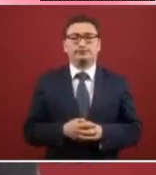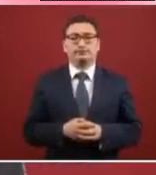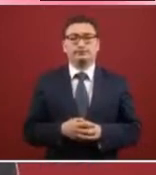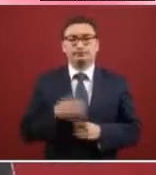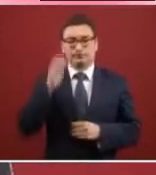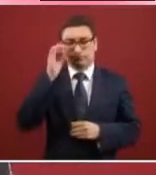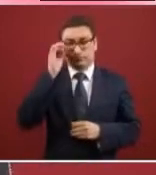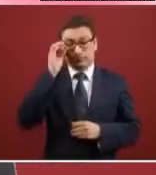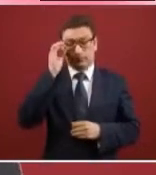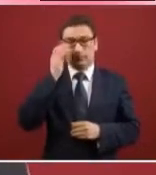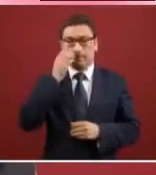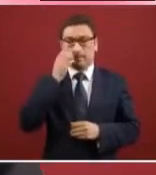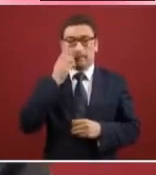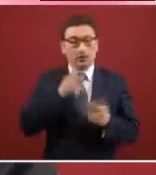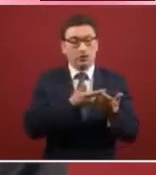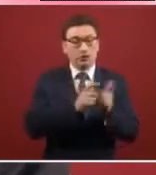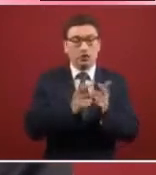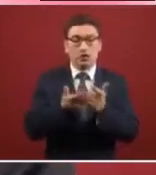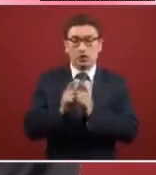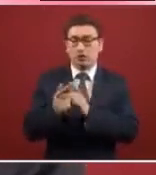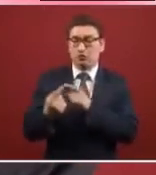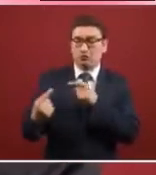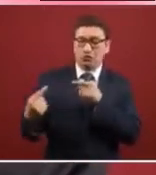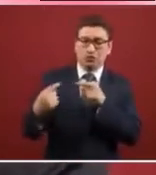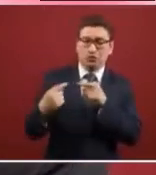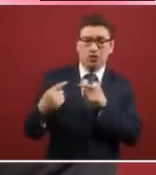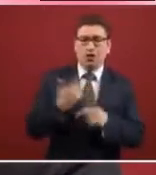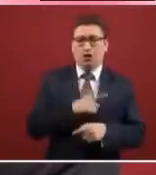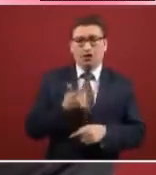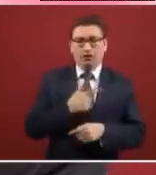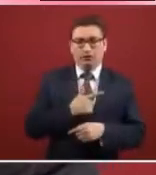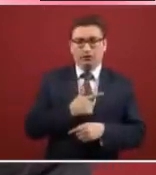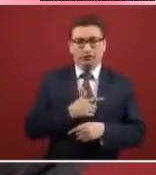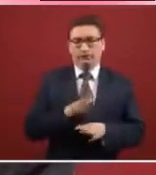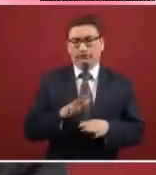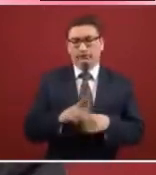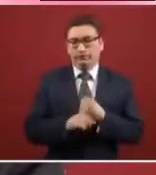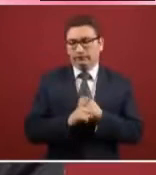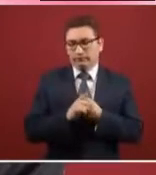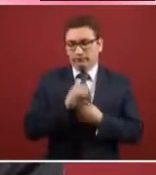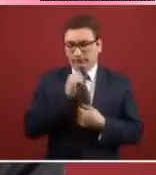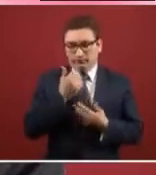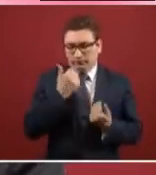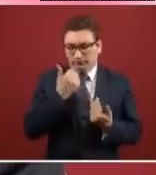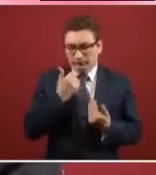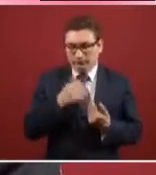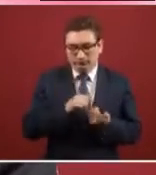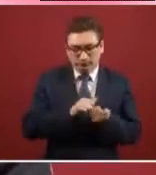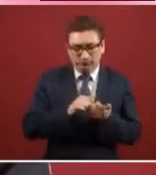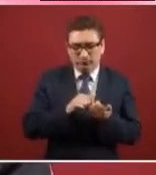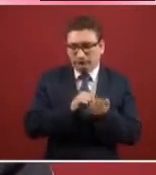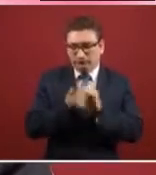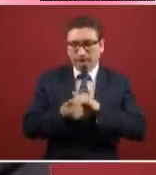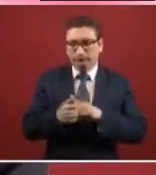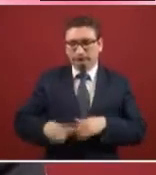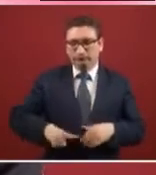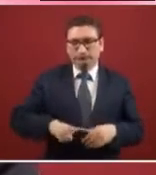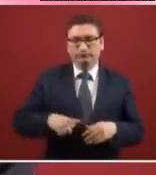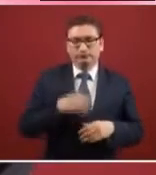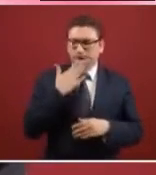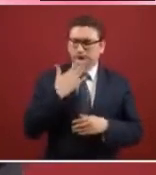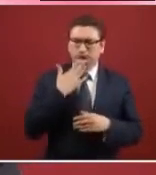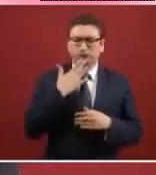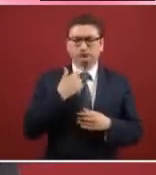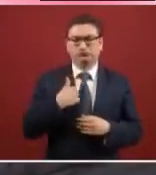que pongan en riesgo, that are putting us at risk in any way for this transformation. Celebro, I